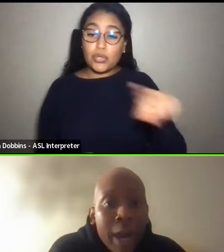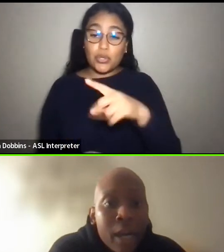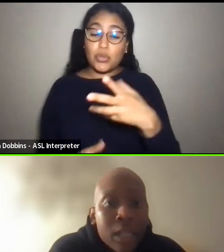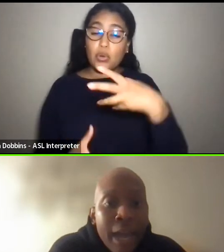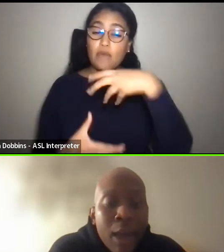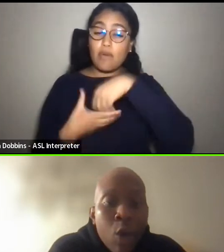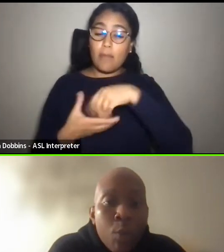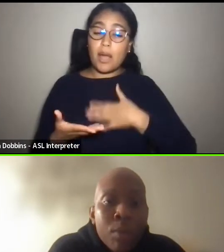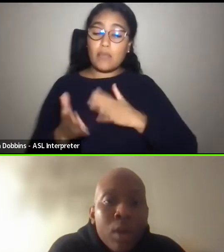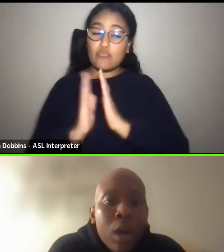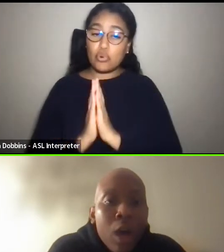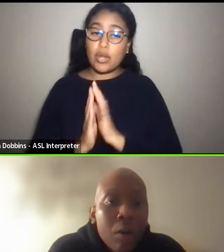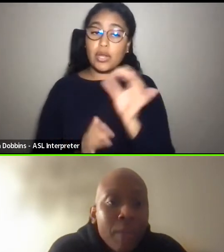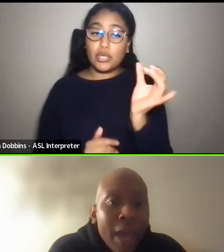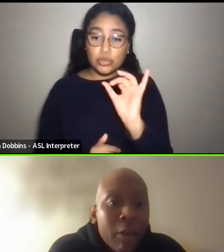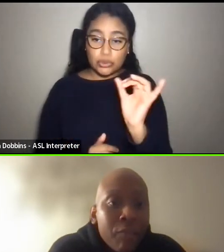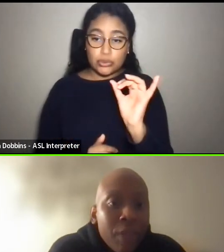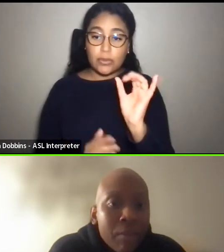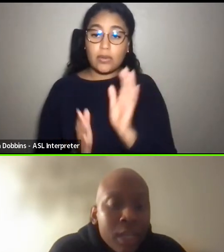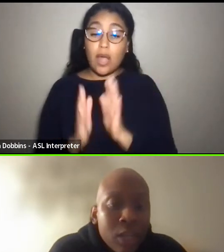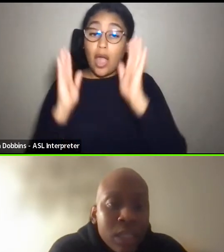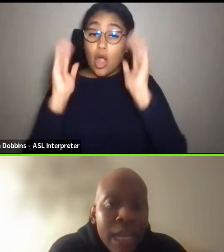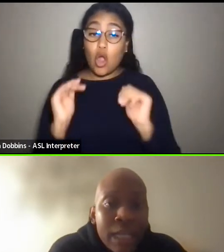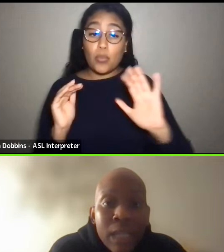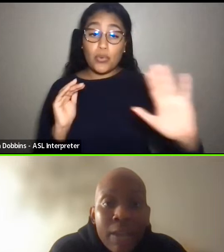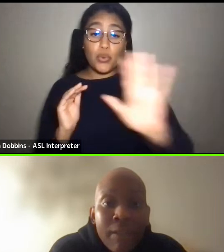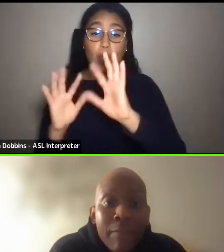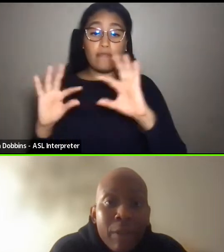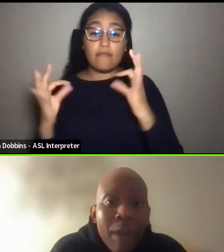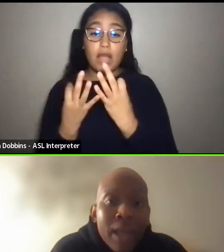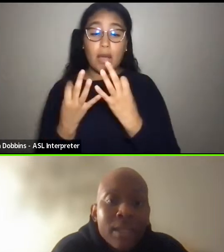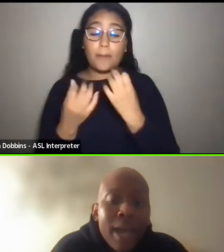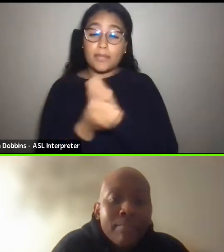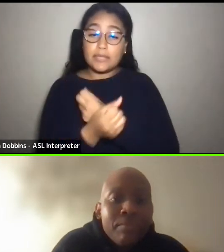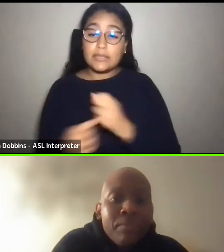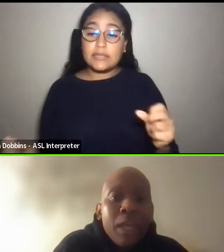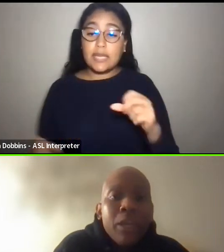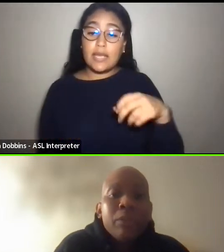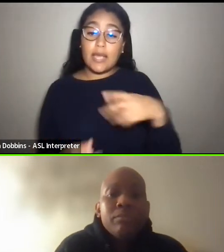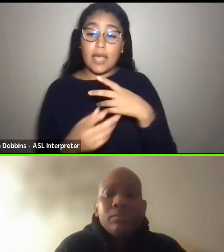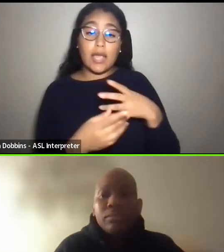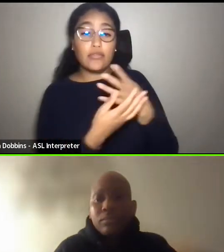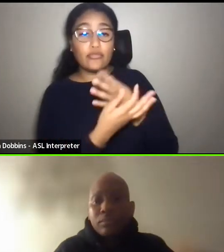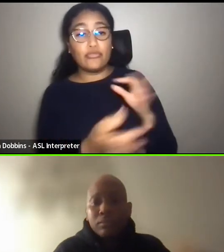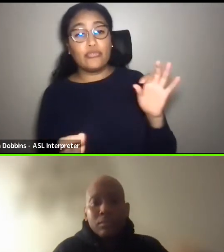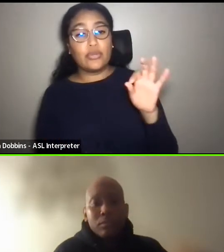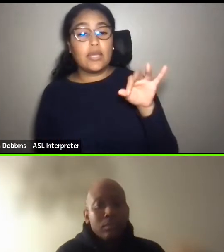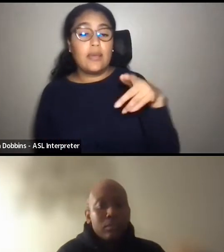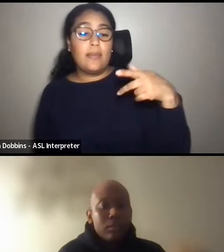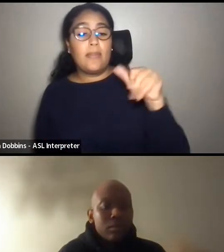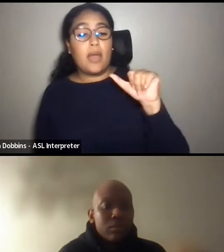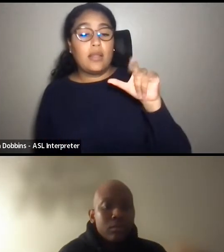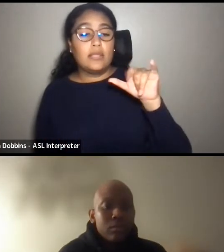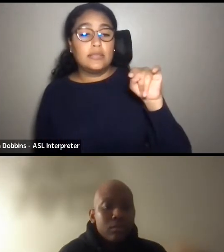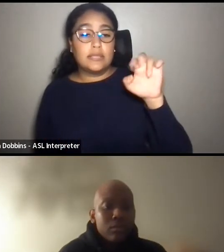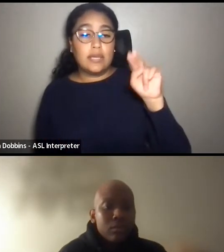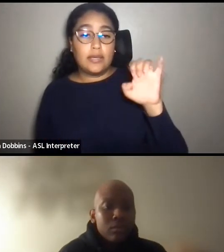my prayers, and I hope that your families are staying safe and free Palestine. Thank you. Thank